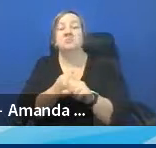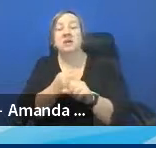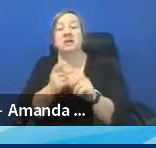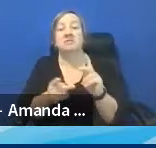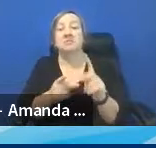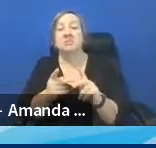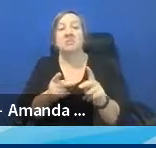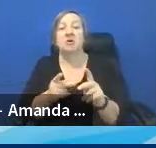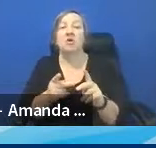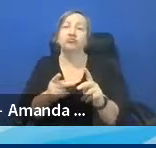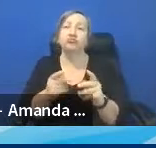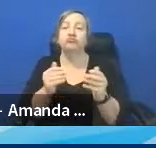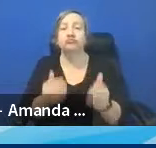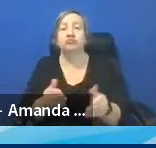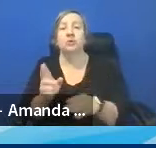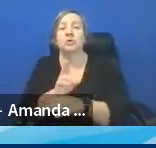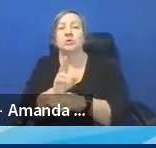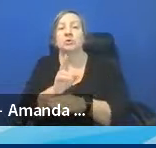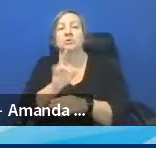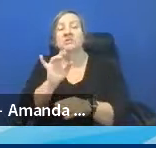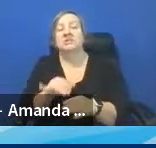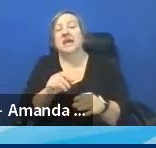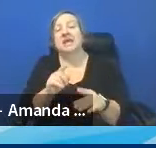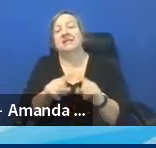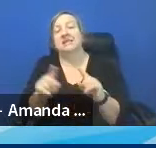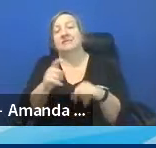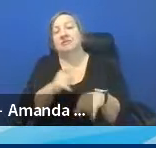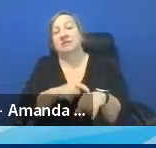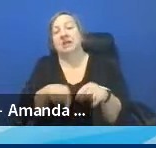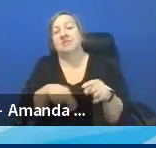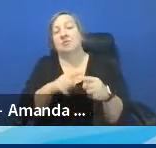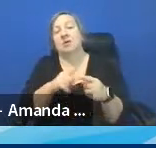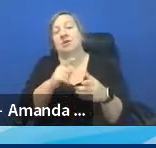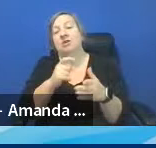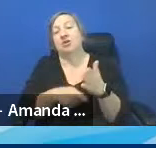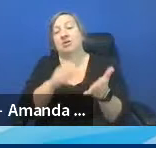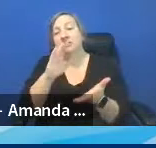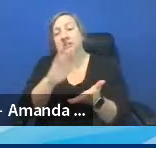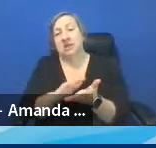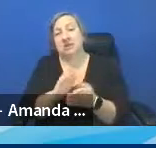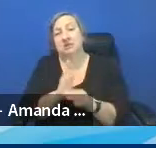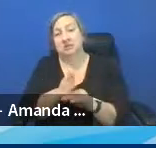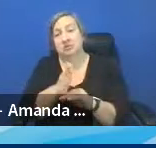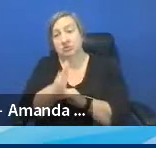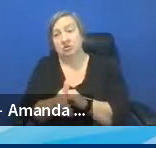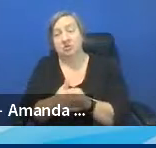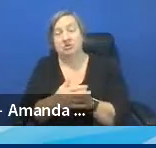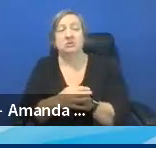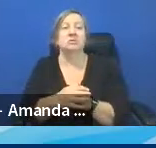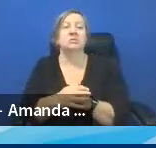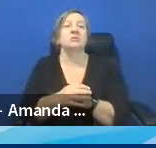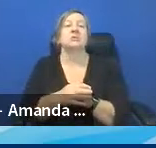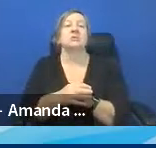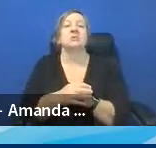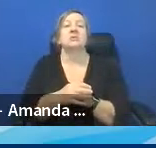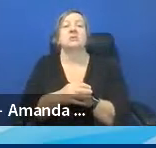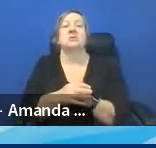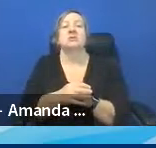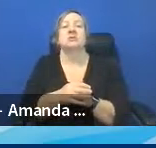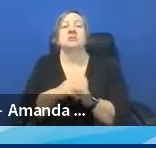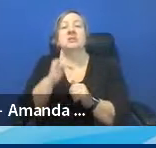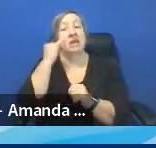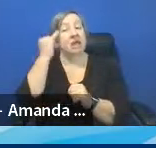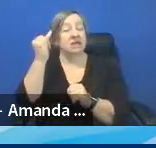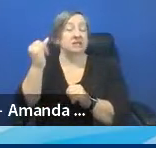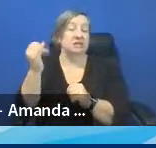use the facility at times when it costs less to cross it. And the inference was then